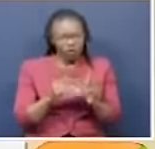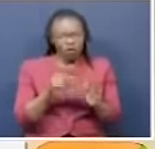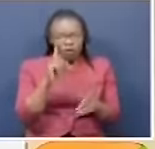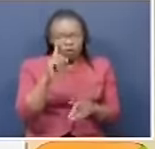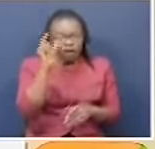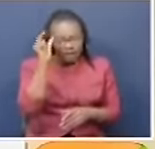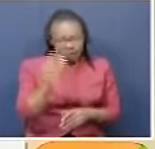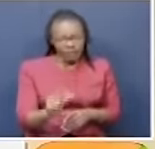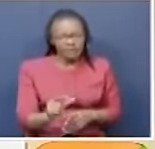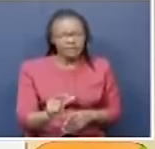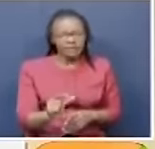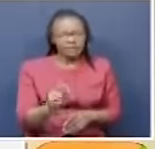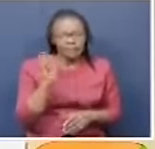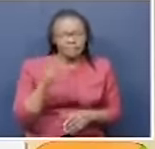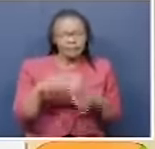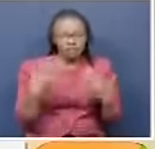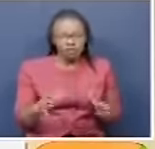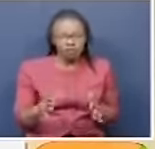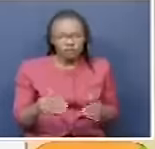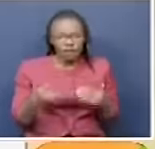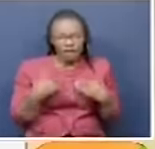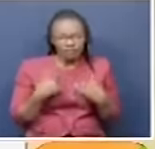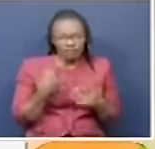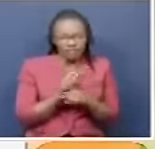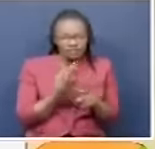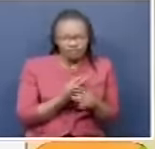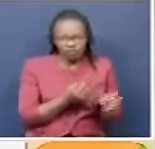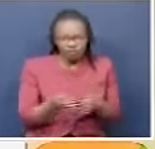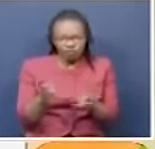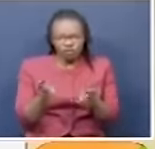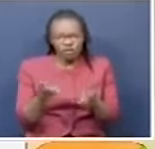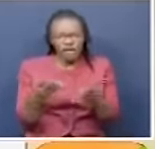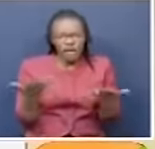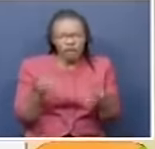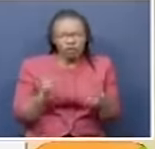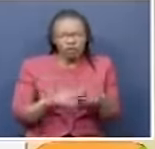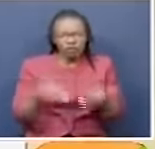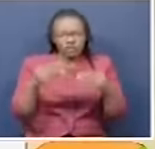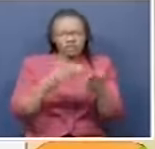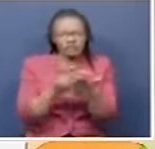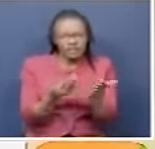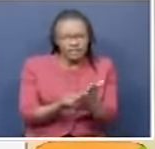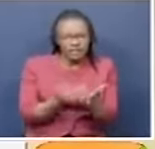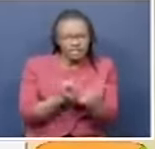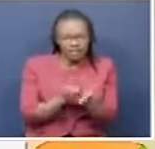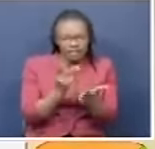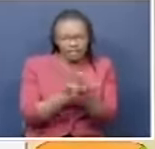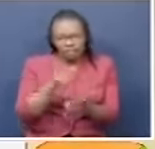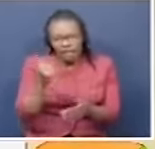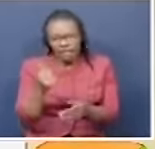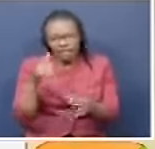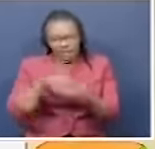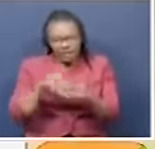sufficient mechanisms for reaching that candidate ticket that keeps the others in-house. As